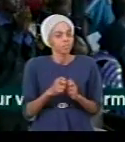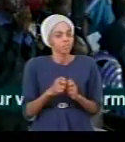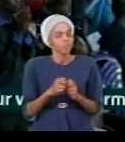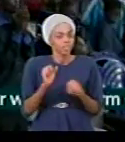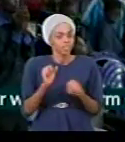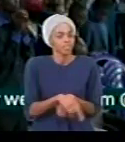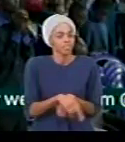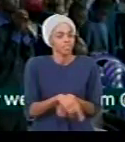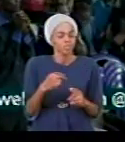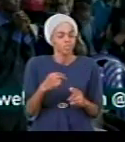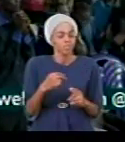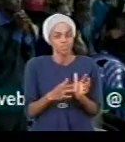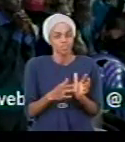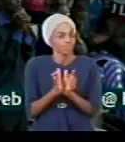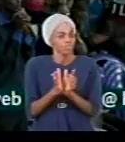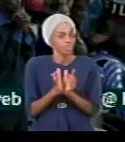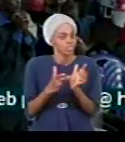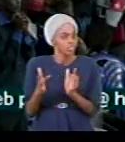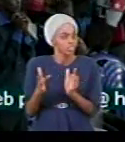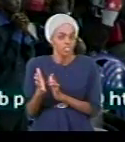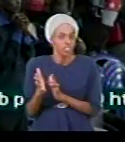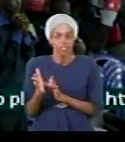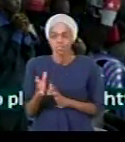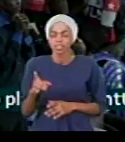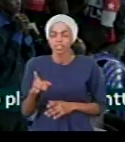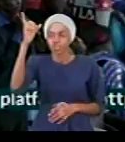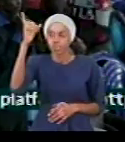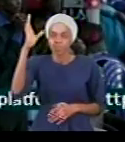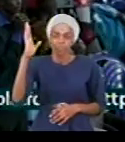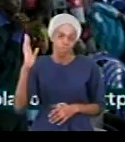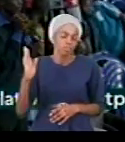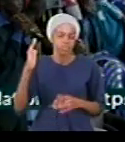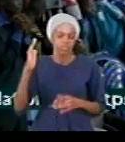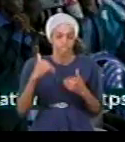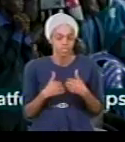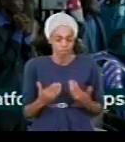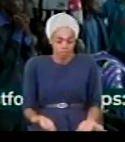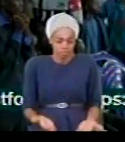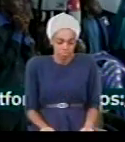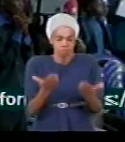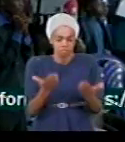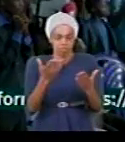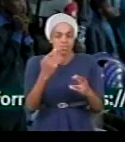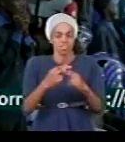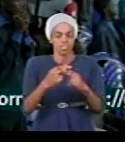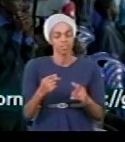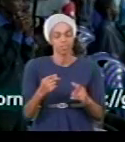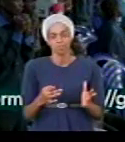our Father in the Lord over and over in Jesus' name, in Jesus' name. That name will never fail.